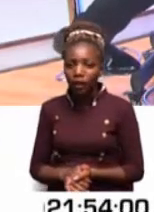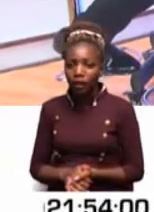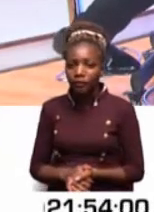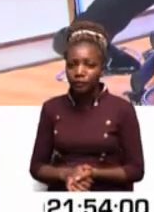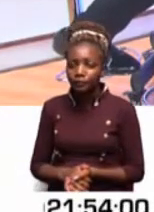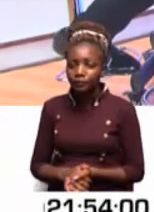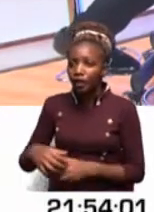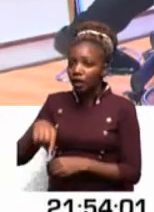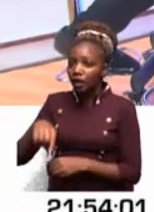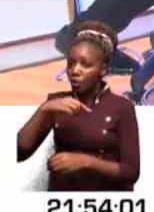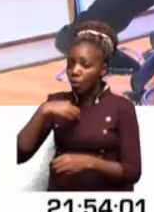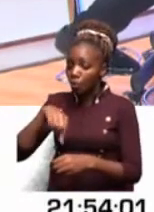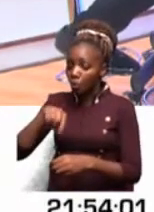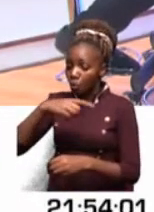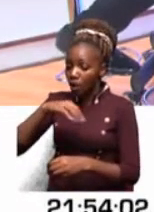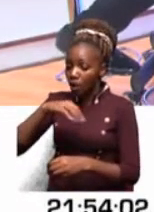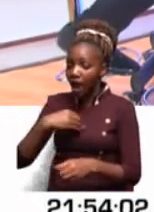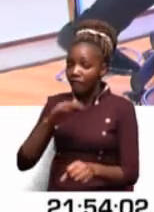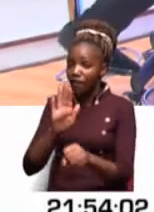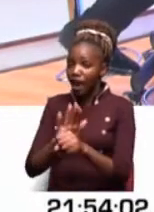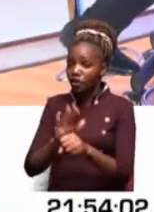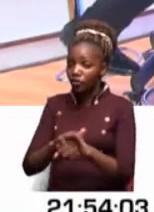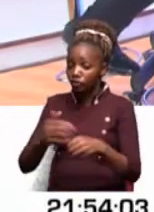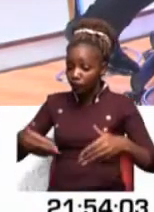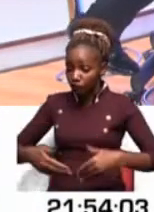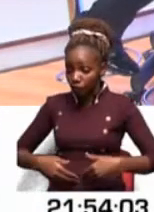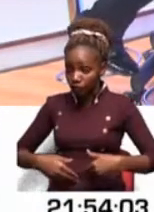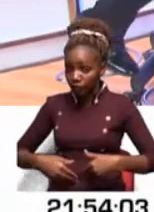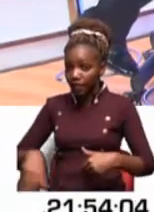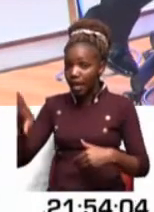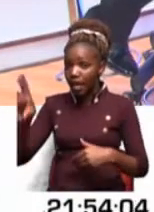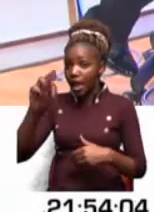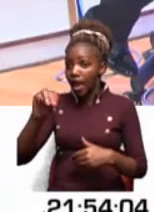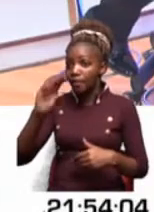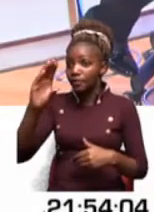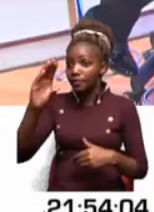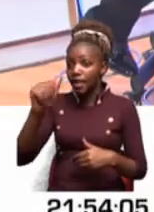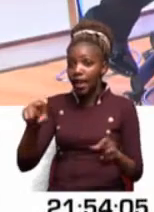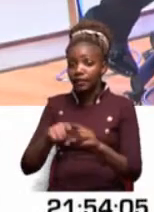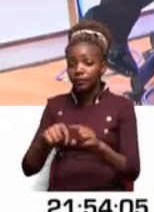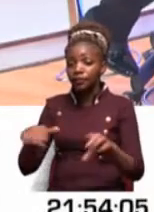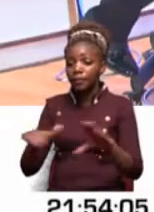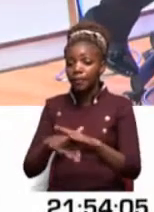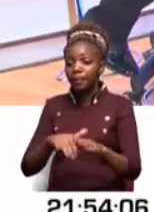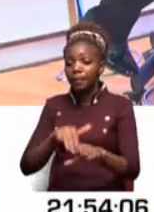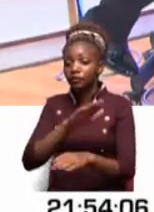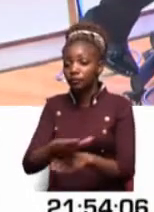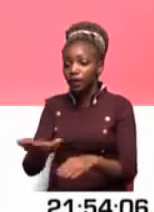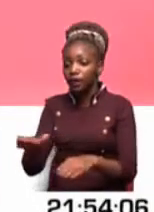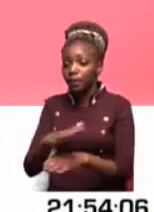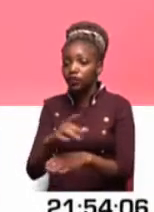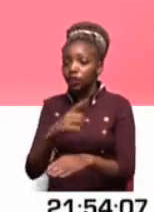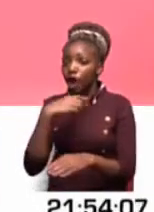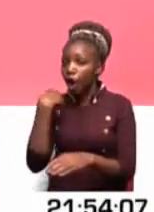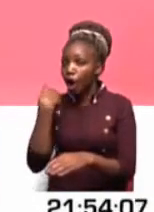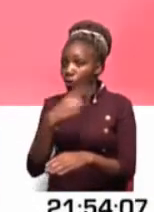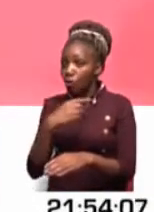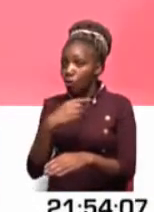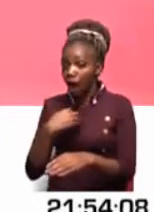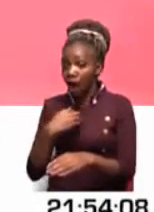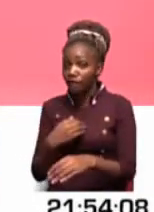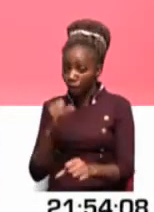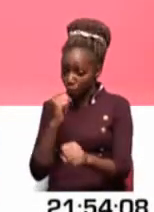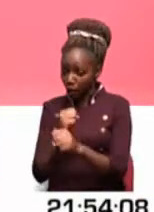youthful MCS that I know of, youthful members of parliament who have actually done, you know, quite